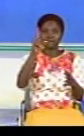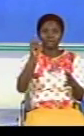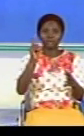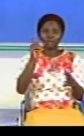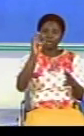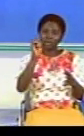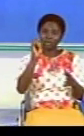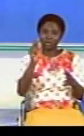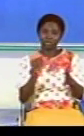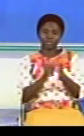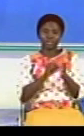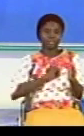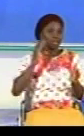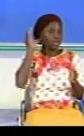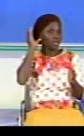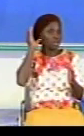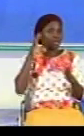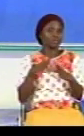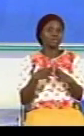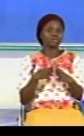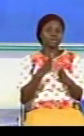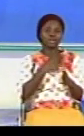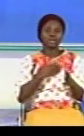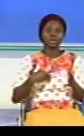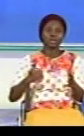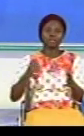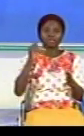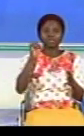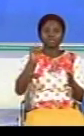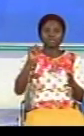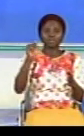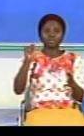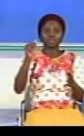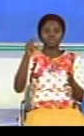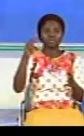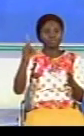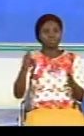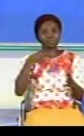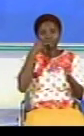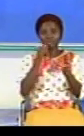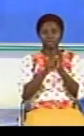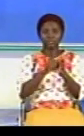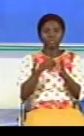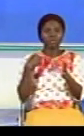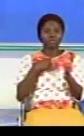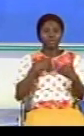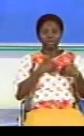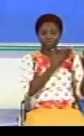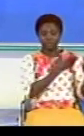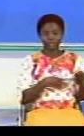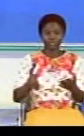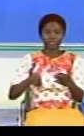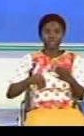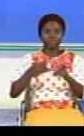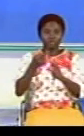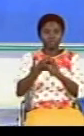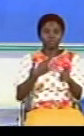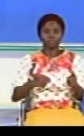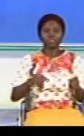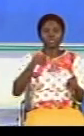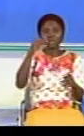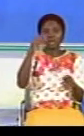brought them from the Amalekites, for the people spared the best of the sheep and of the oxen